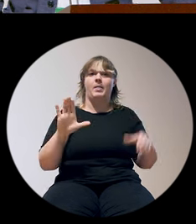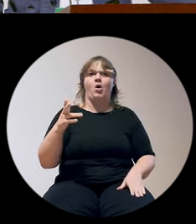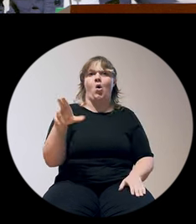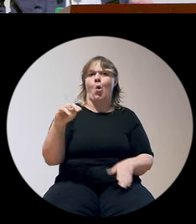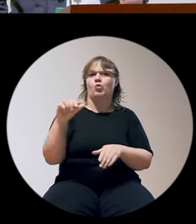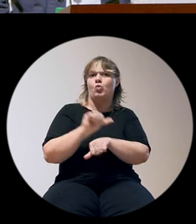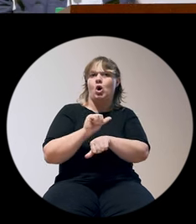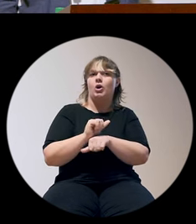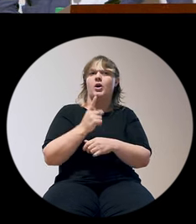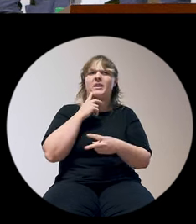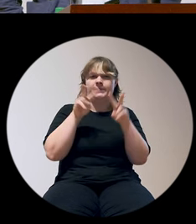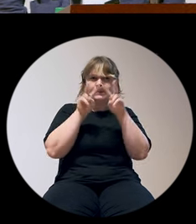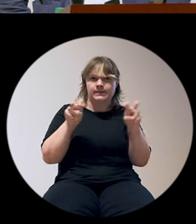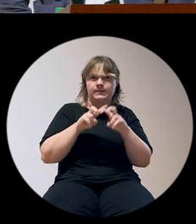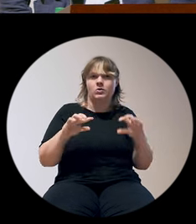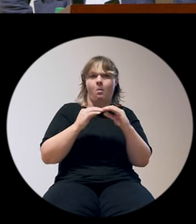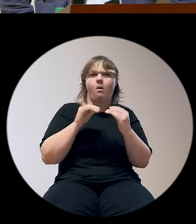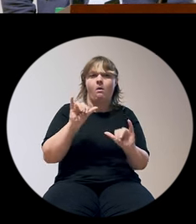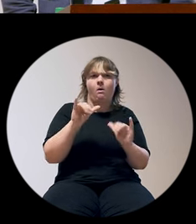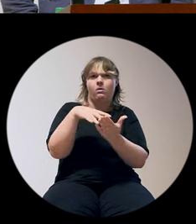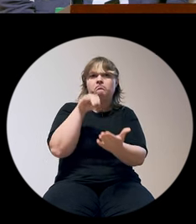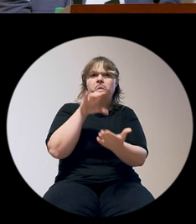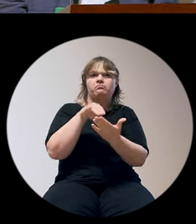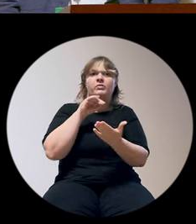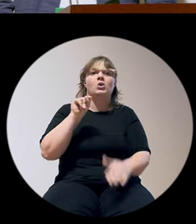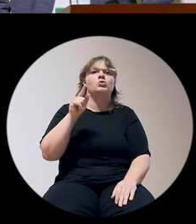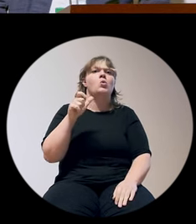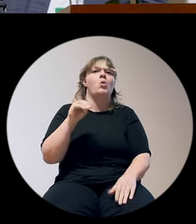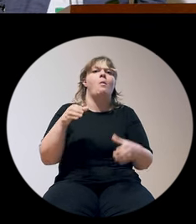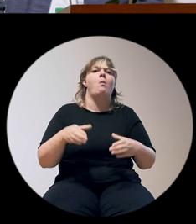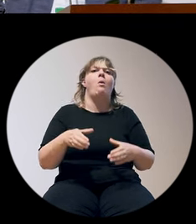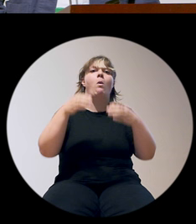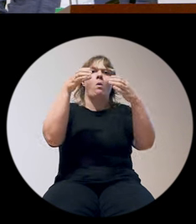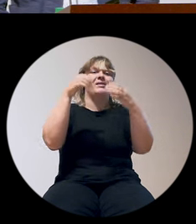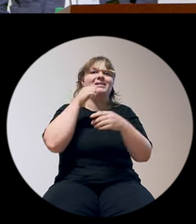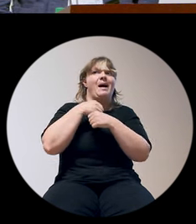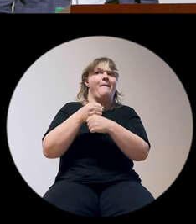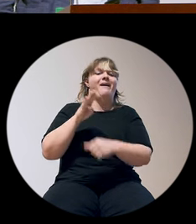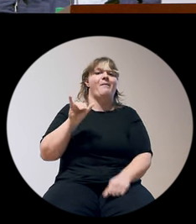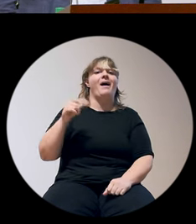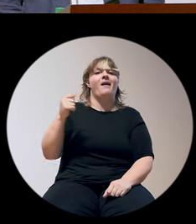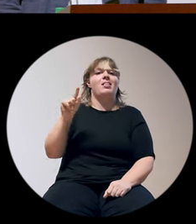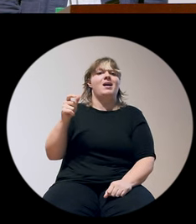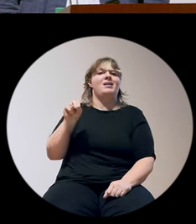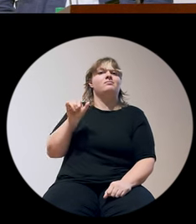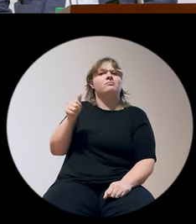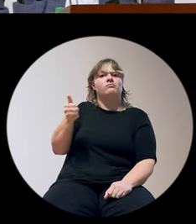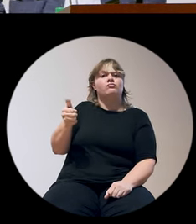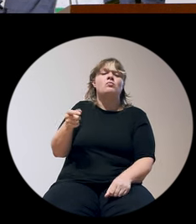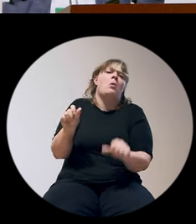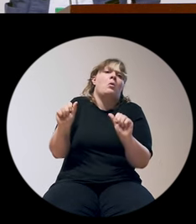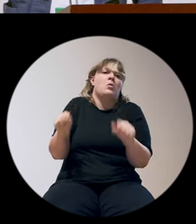But if you look at it a little more and kind of learn about it, you find out that the totem pole itself was not made by Galanin. It certainly could have